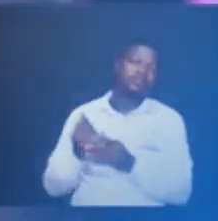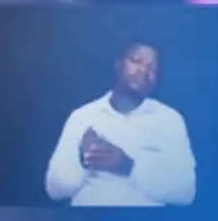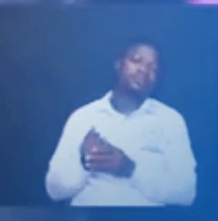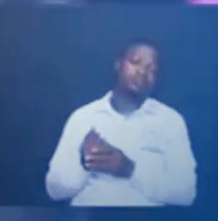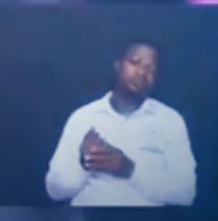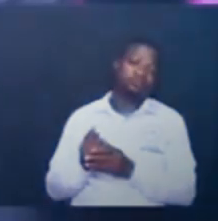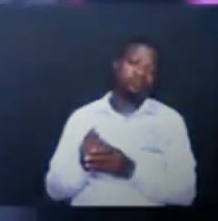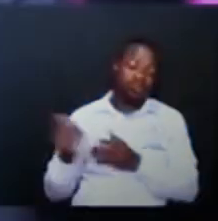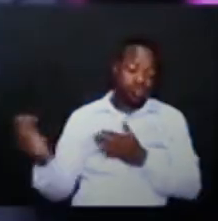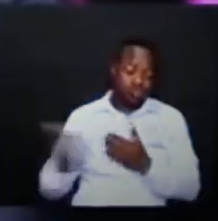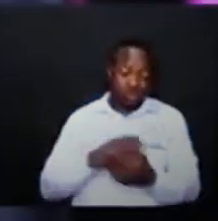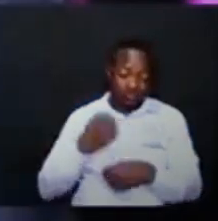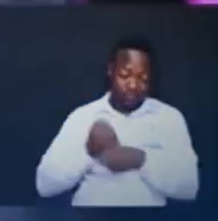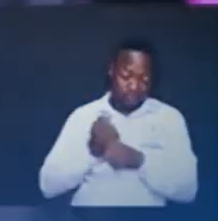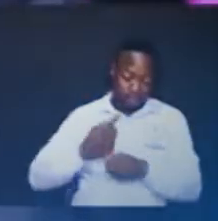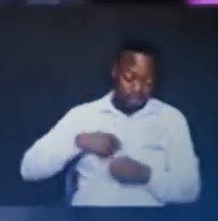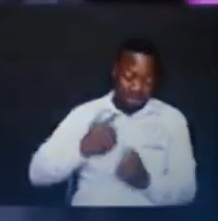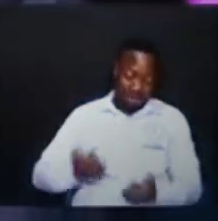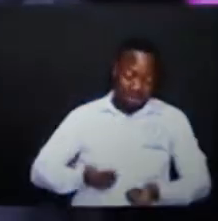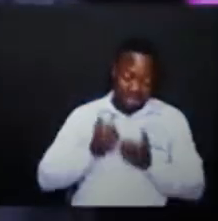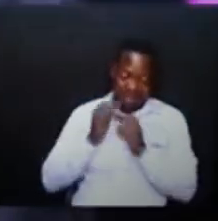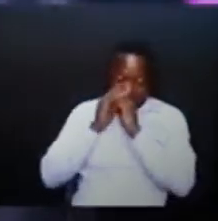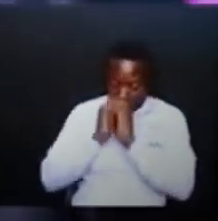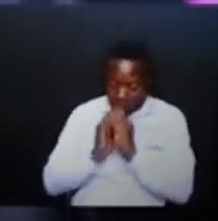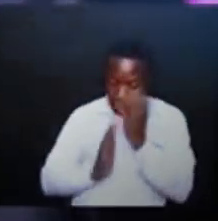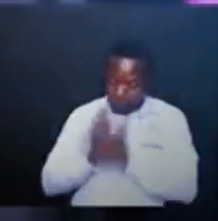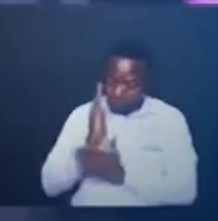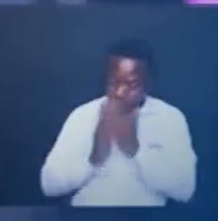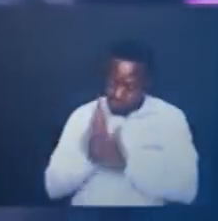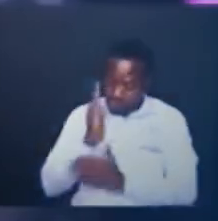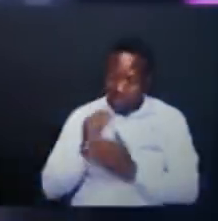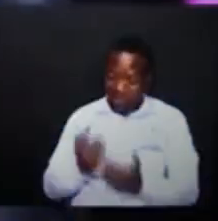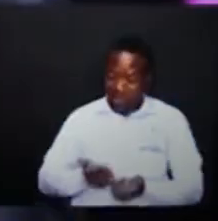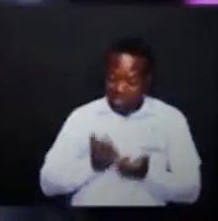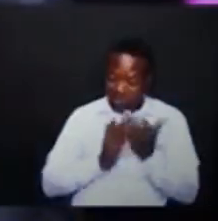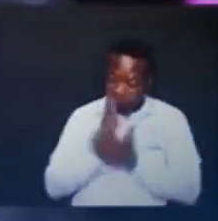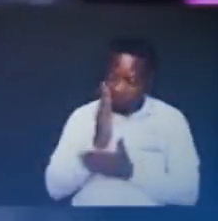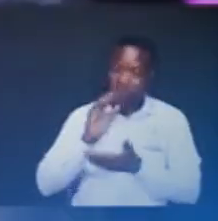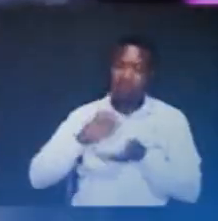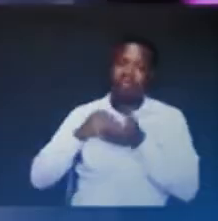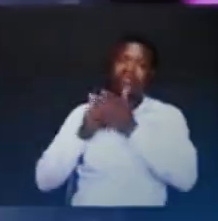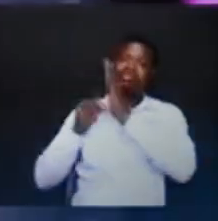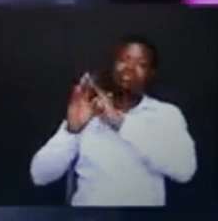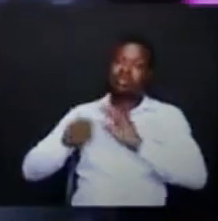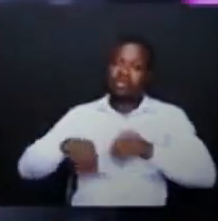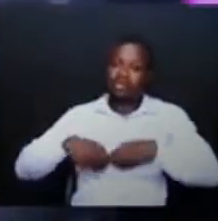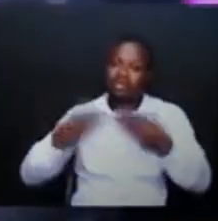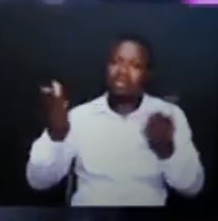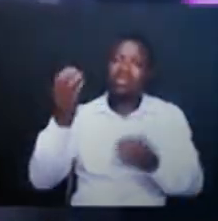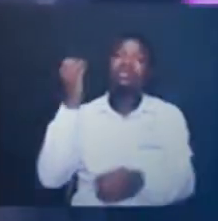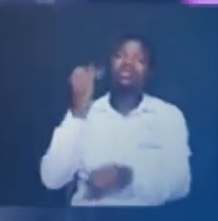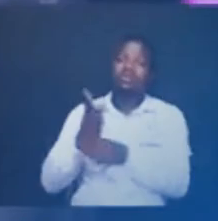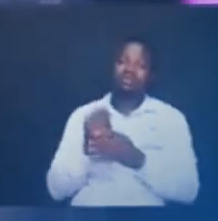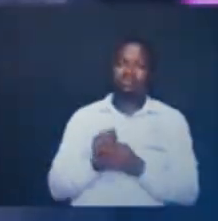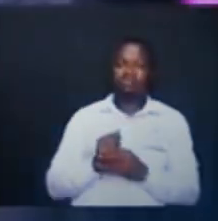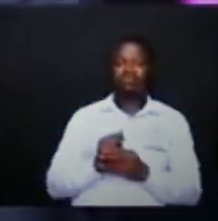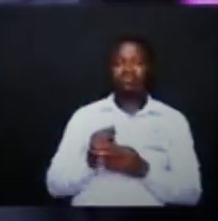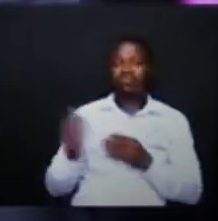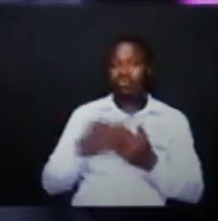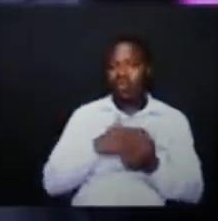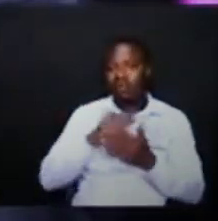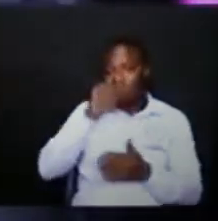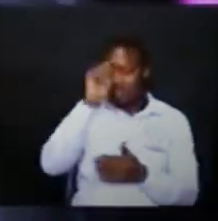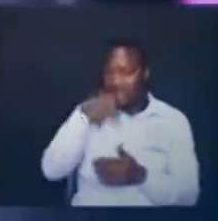ye ma yasomo no nyame ye ya bobra papa no e de adom ye. God has given us everything we need for life. Odi ne